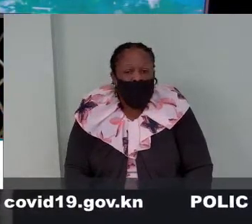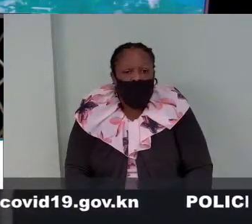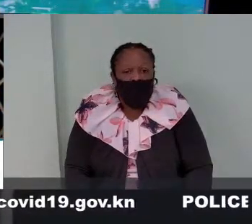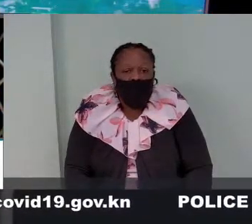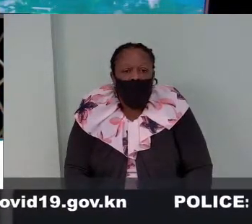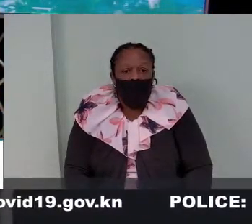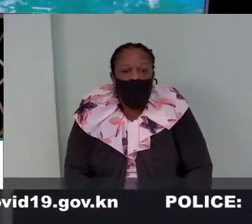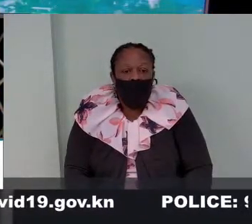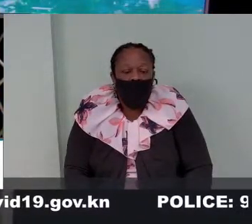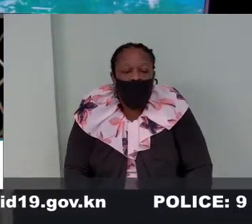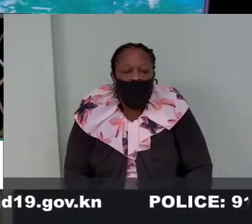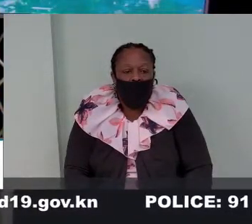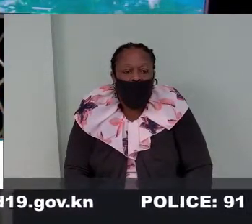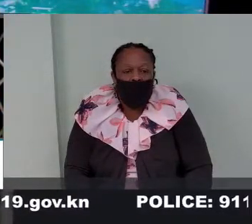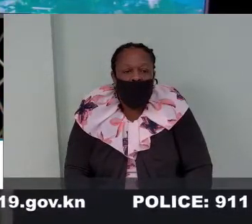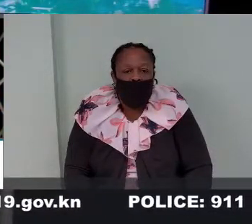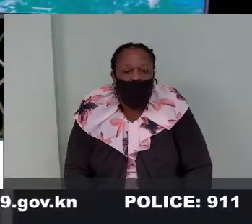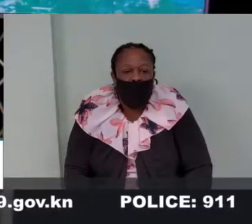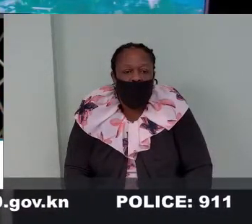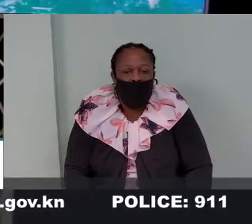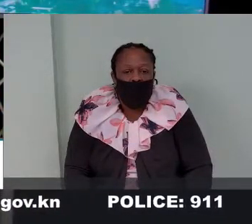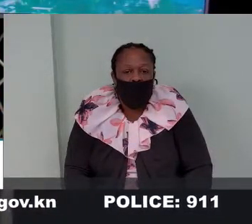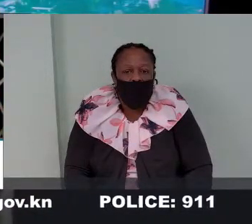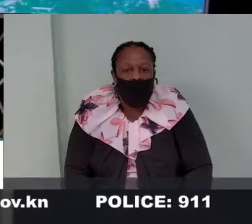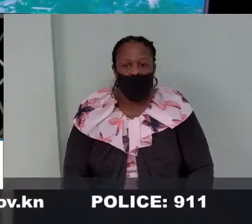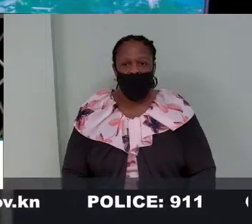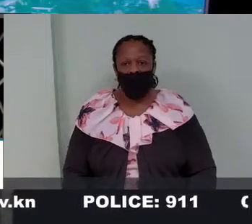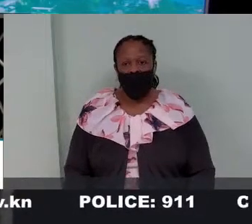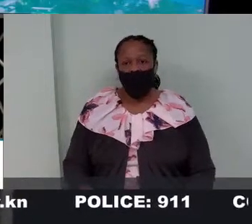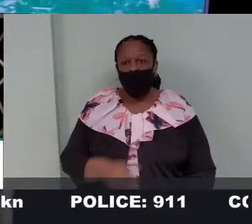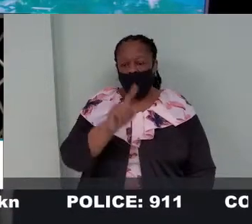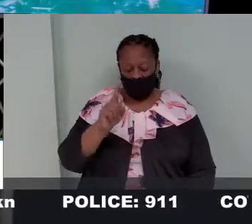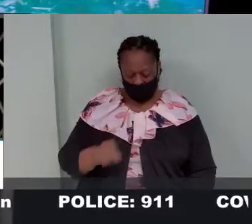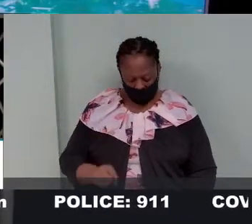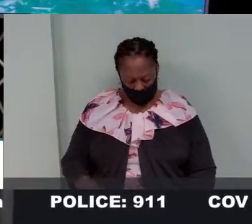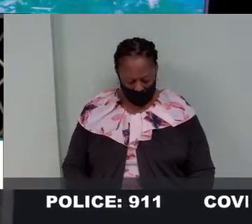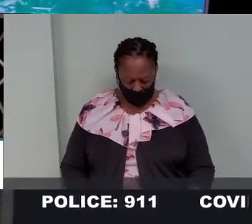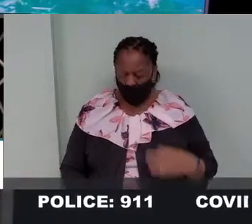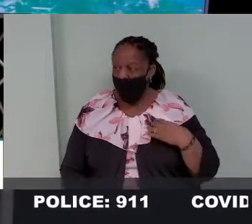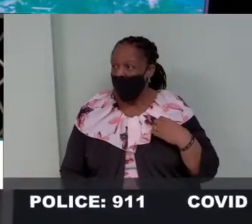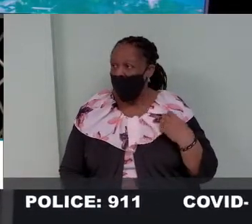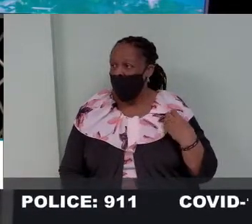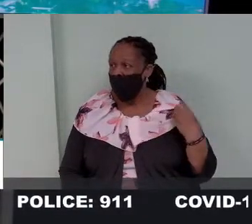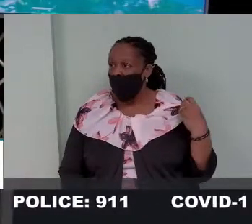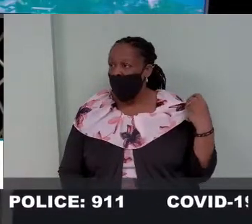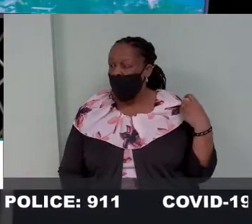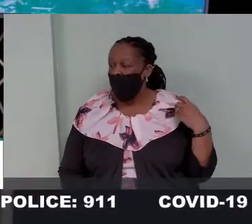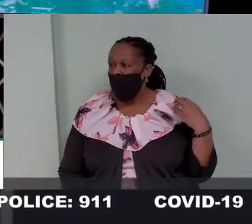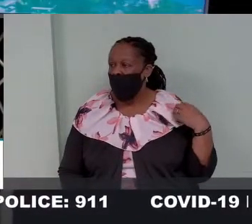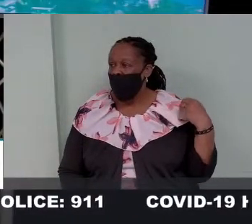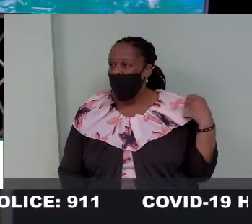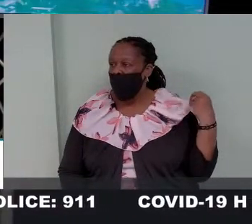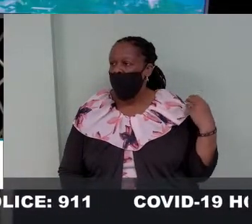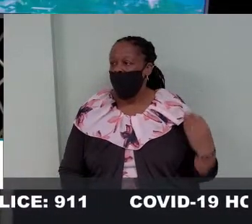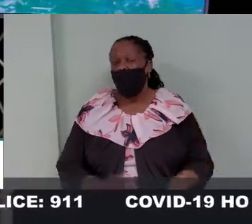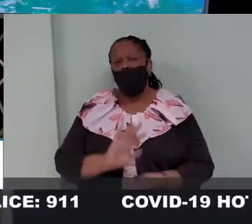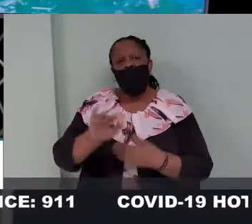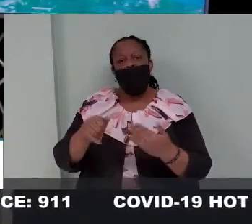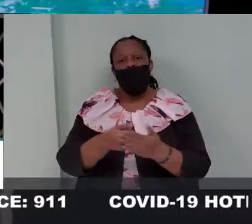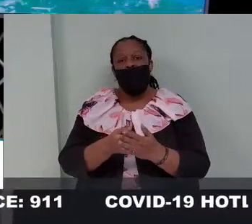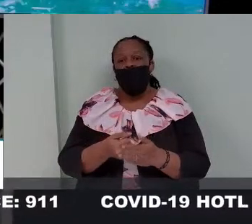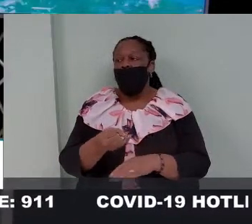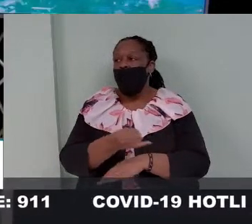Thank you, Dr. Wilkinson. The third question: every Caribbean country I know that has opened